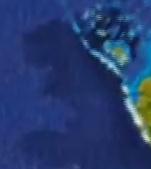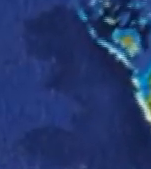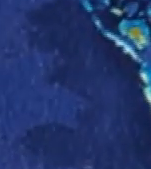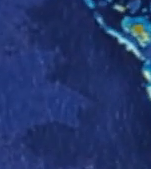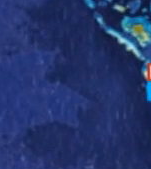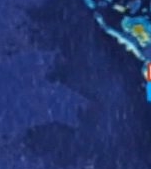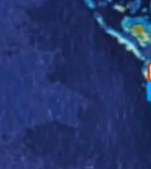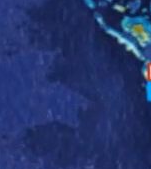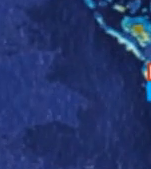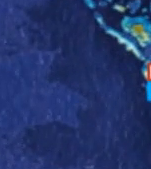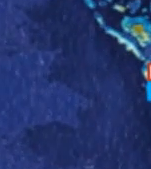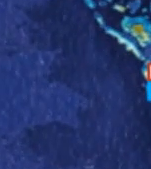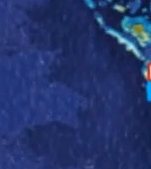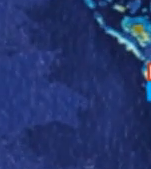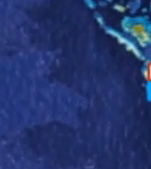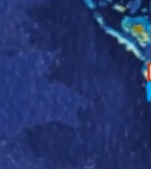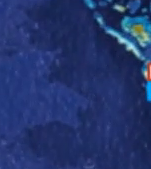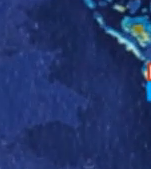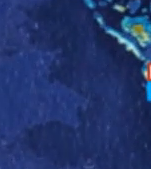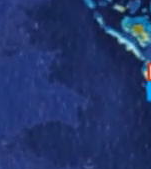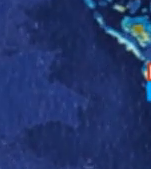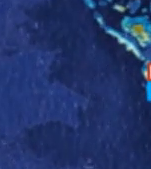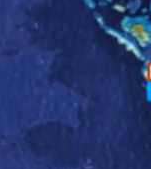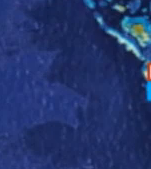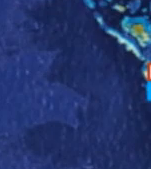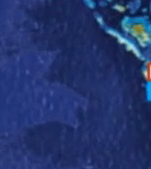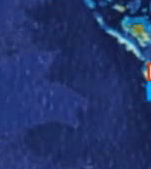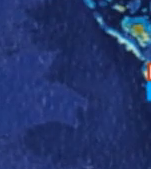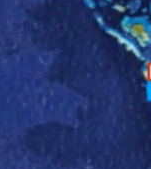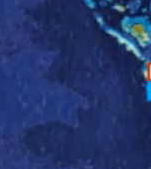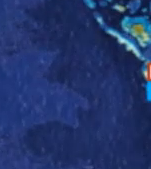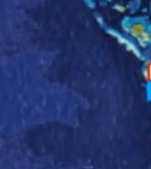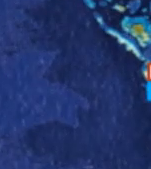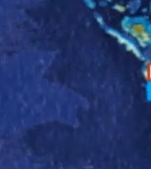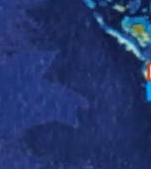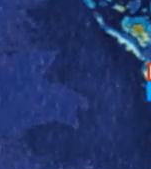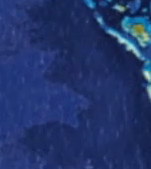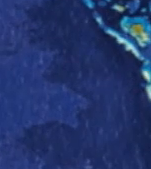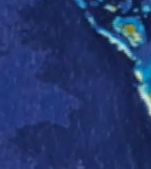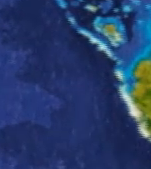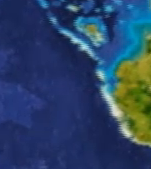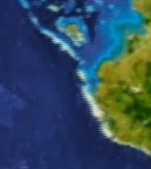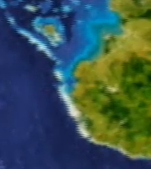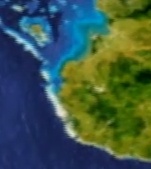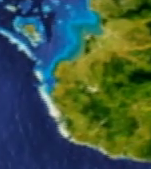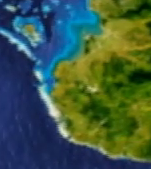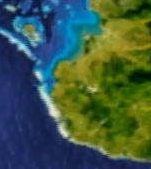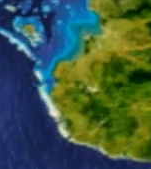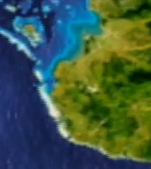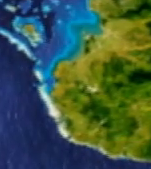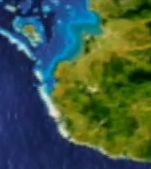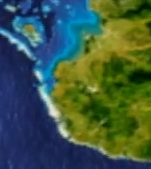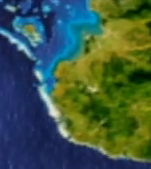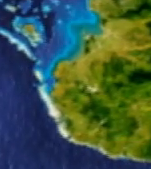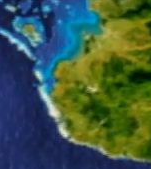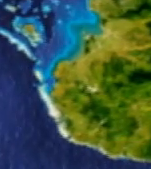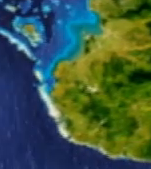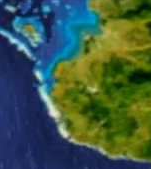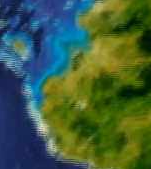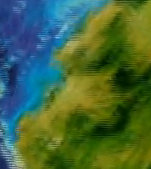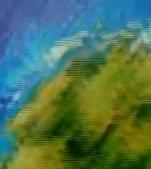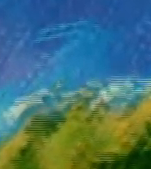it was mostly sunny. Eastwards, from Pacific Harbour to Suva, mainly sunny with scattered clouds.